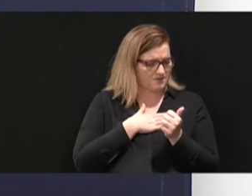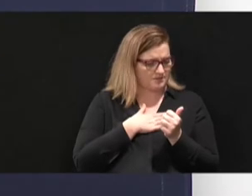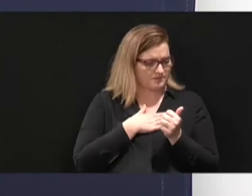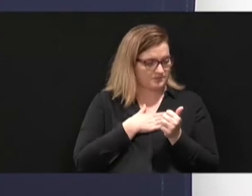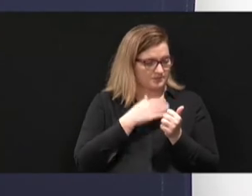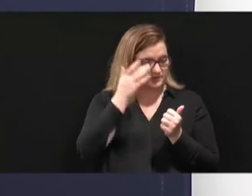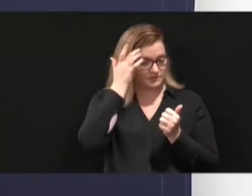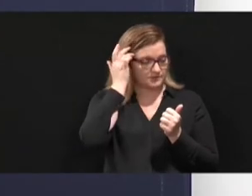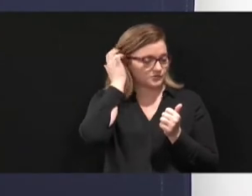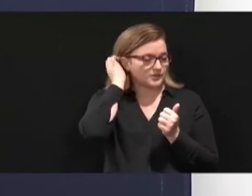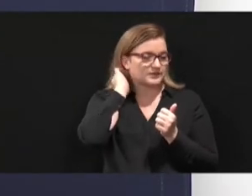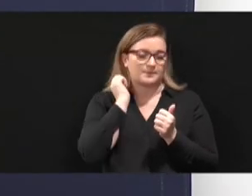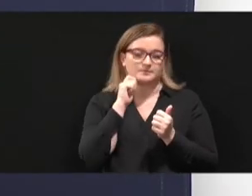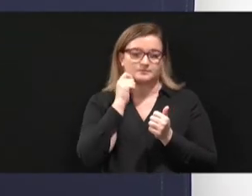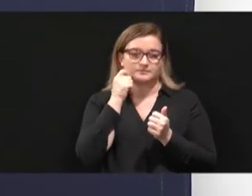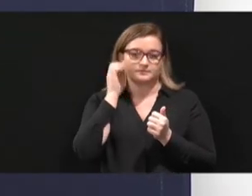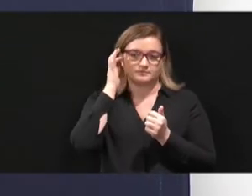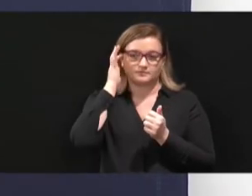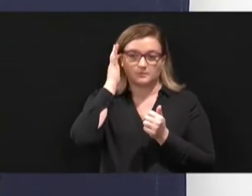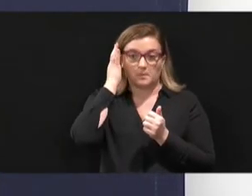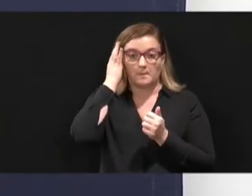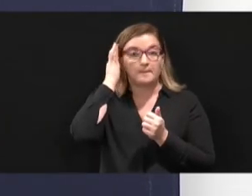The picture deck.